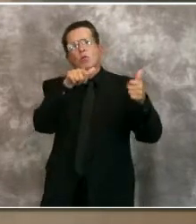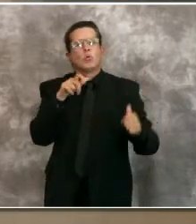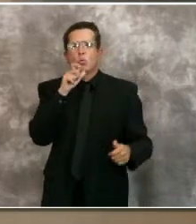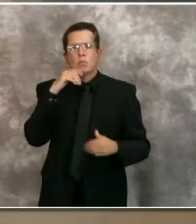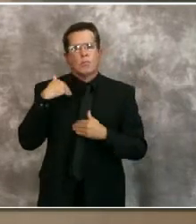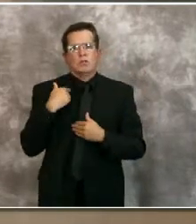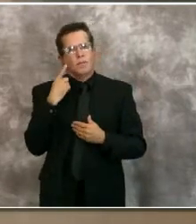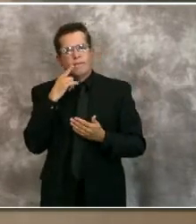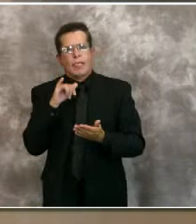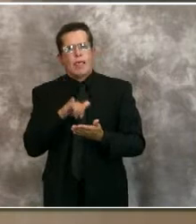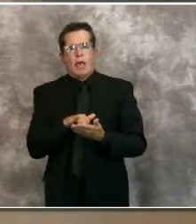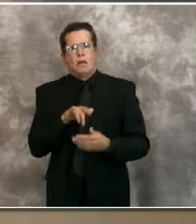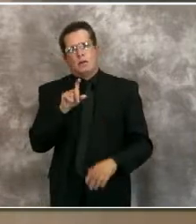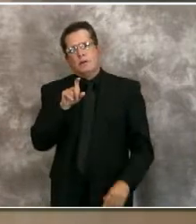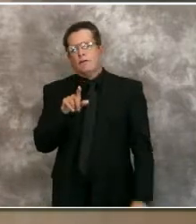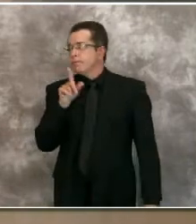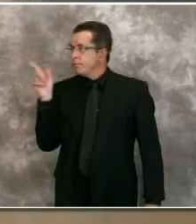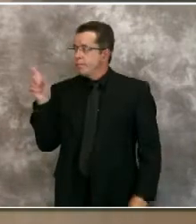respond.